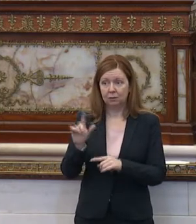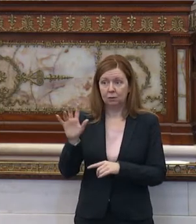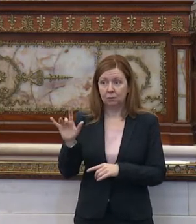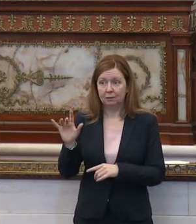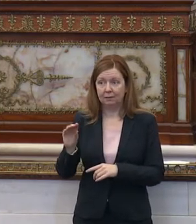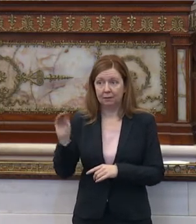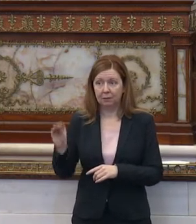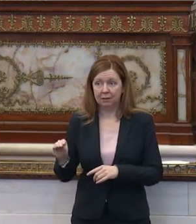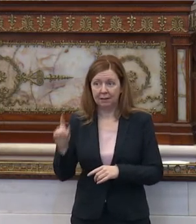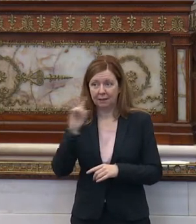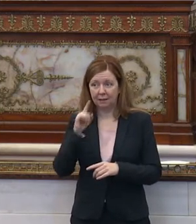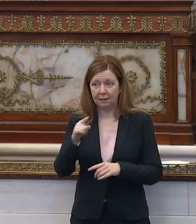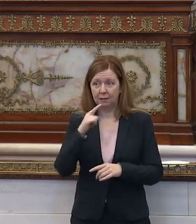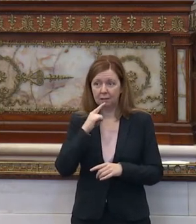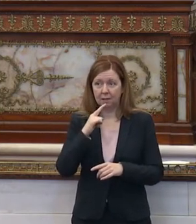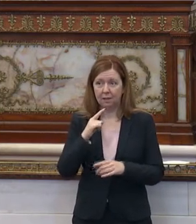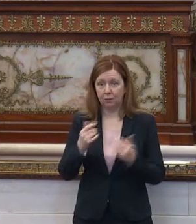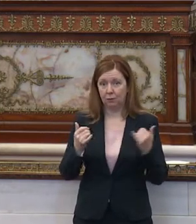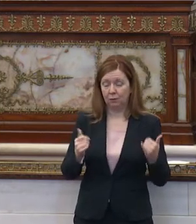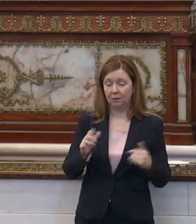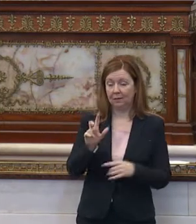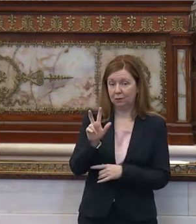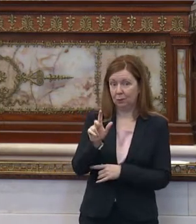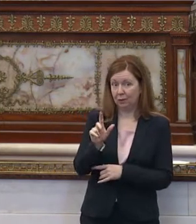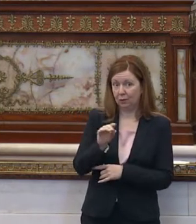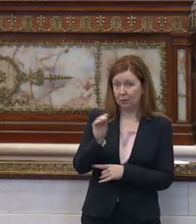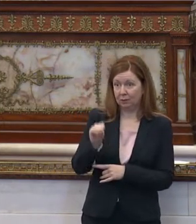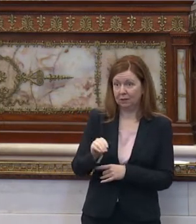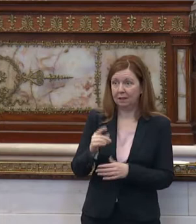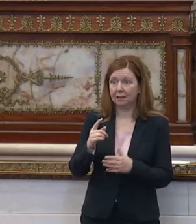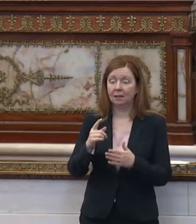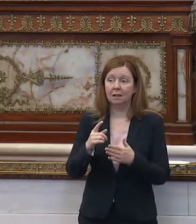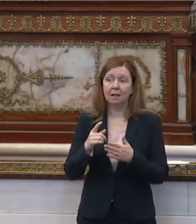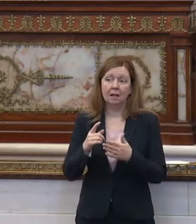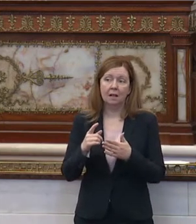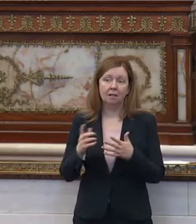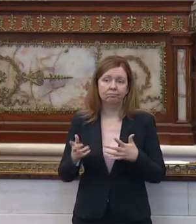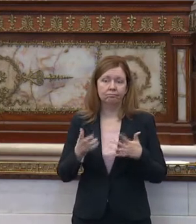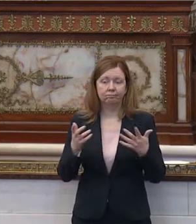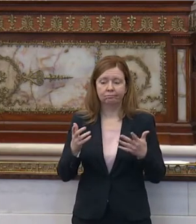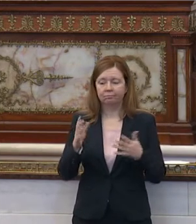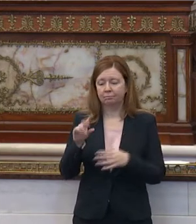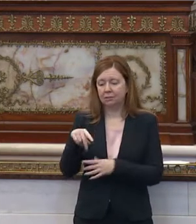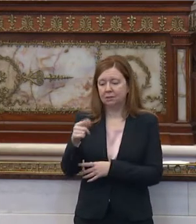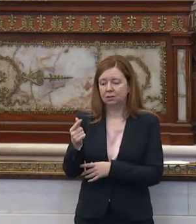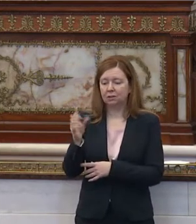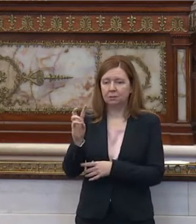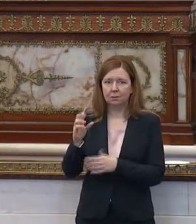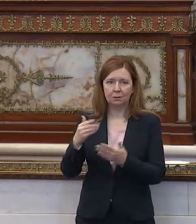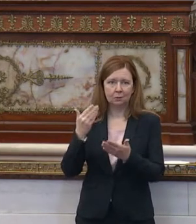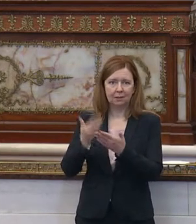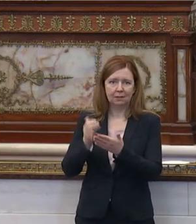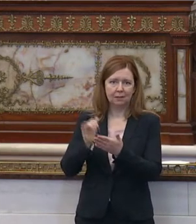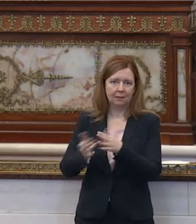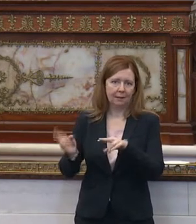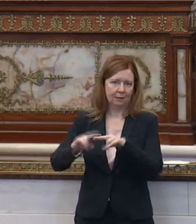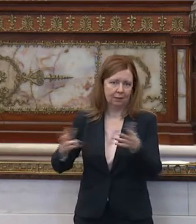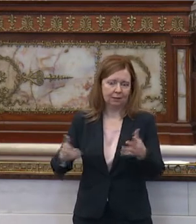to 25%? I think you said you're currently at 23%. And what steps were taken by PGW to get to that